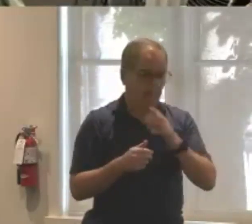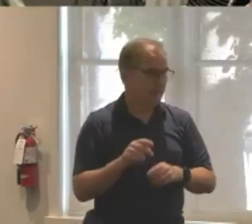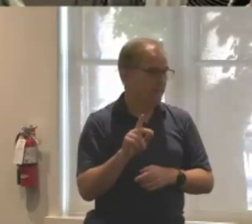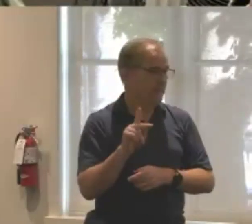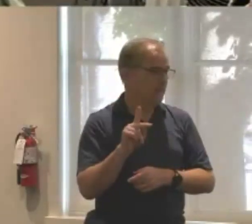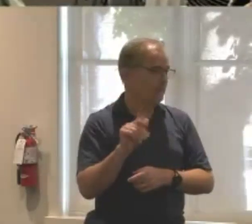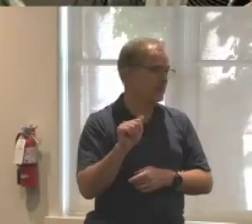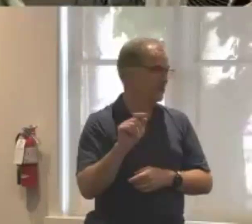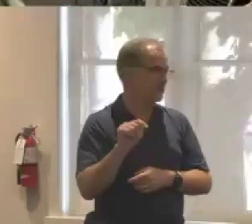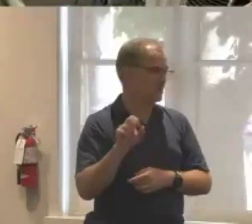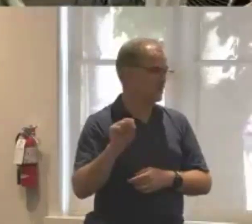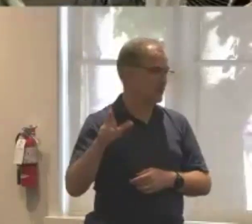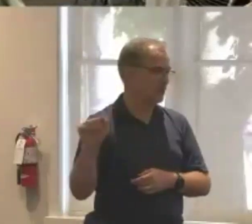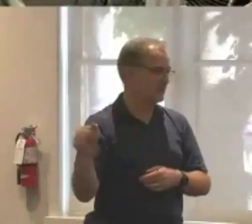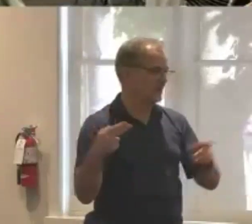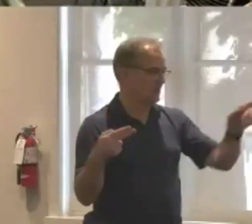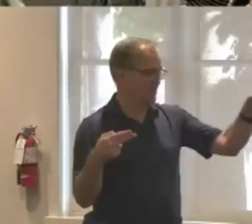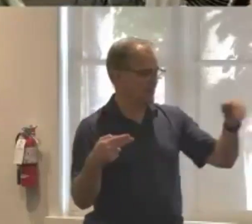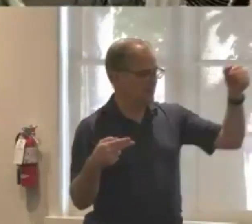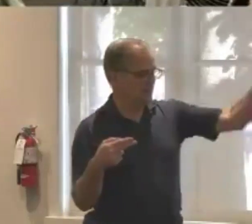Sotiswaran, I'm so sorry, Ketusa,